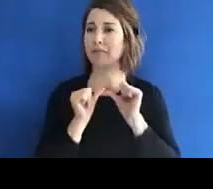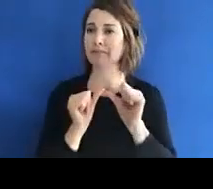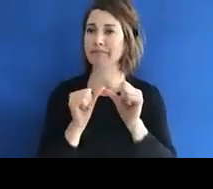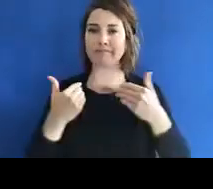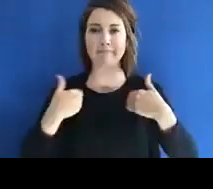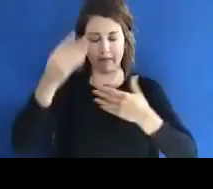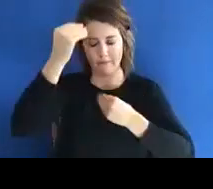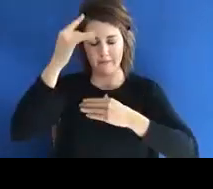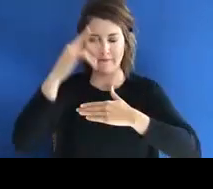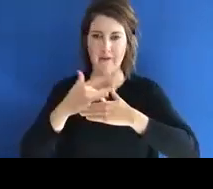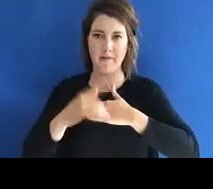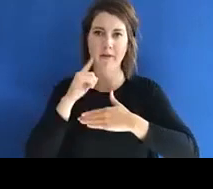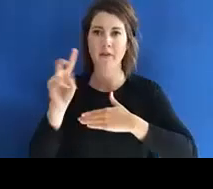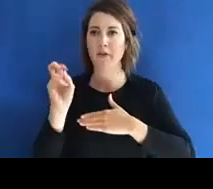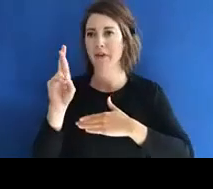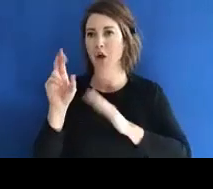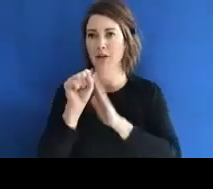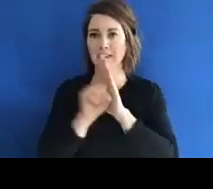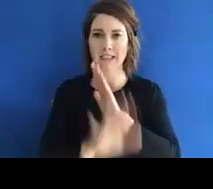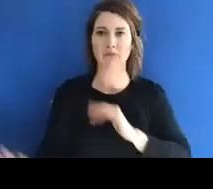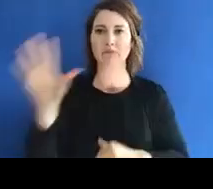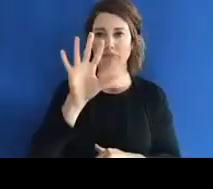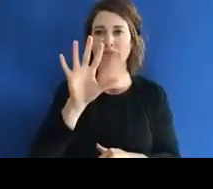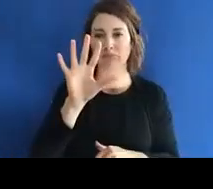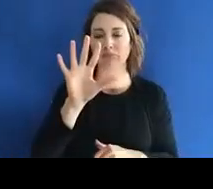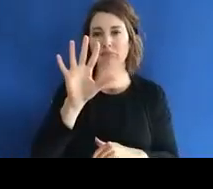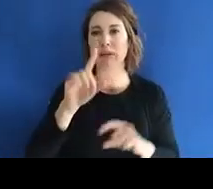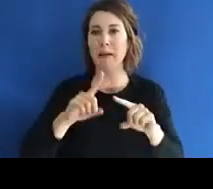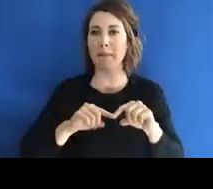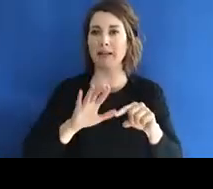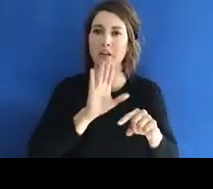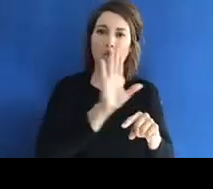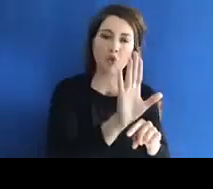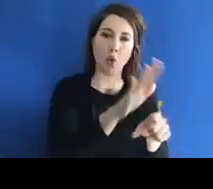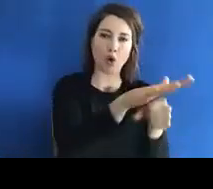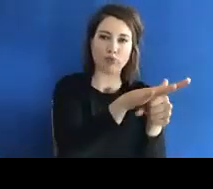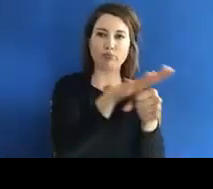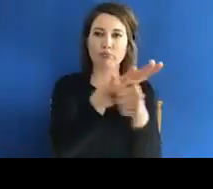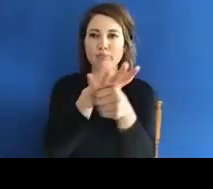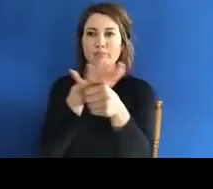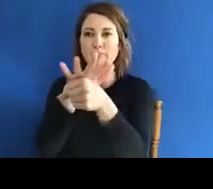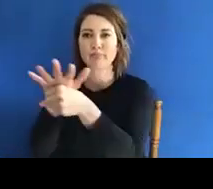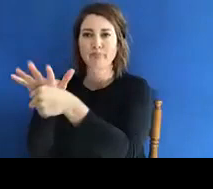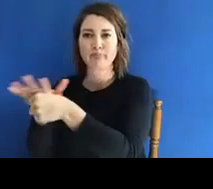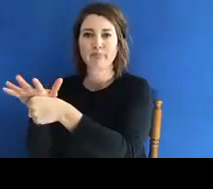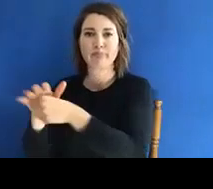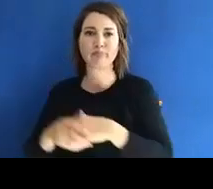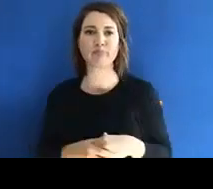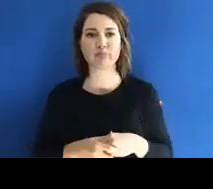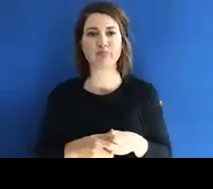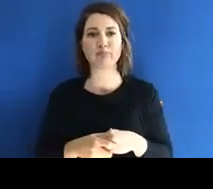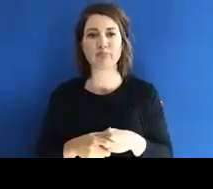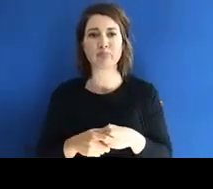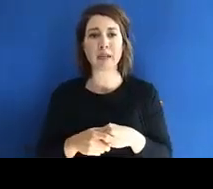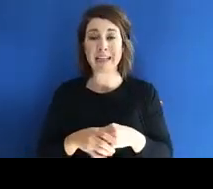states broken out based on their individual performance as well. You'll see here in the final